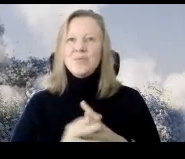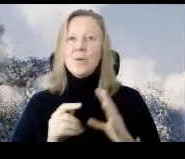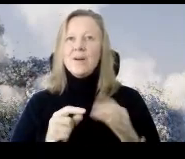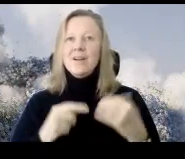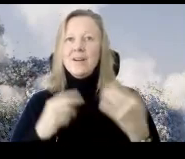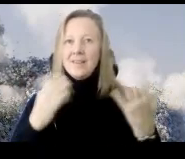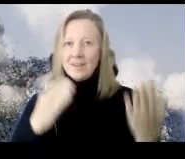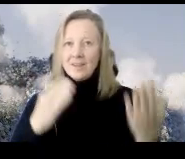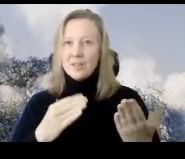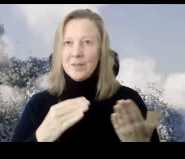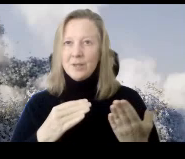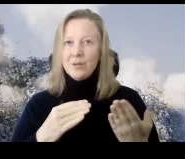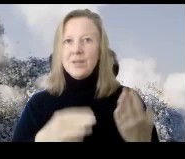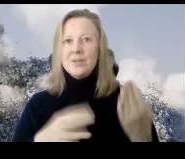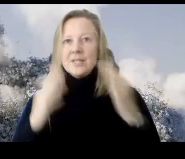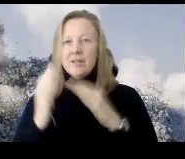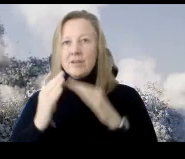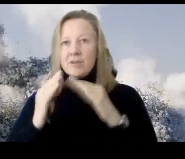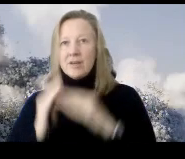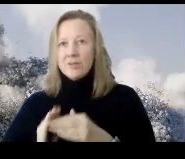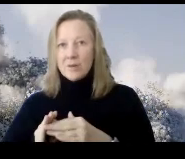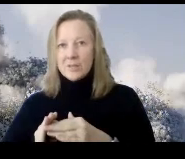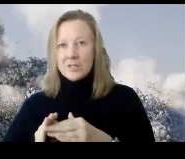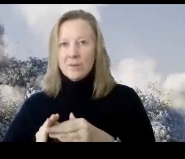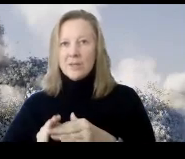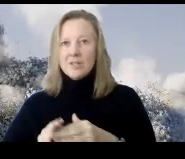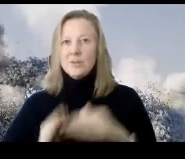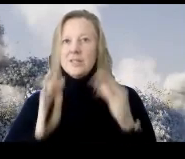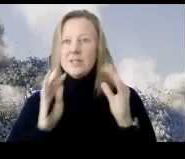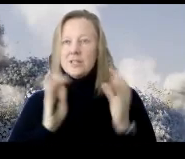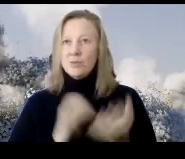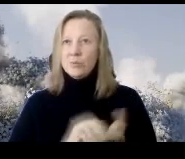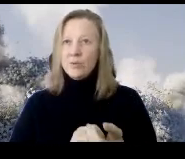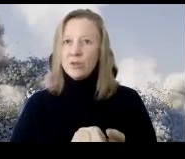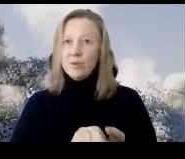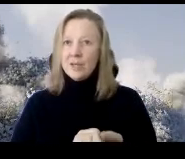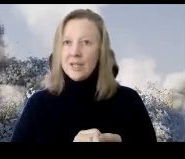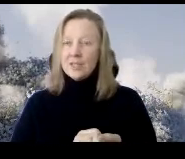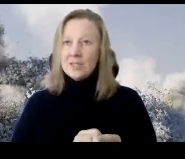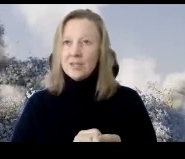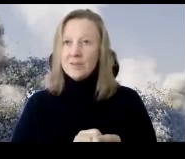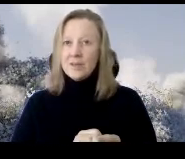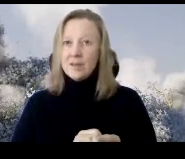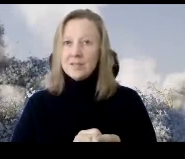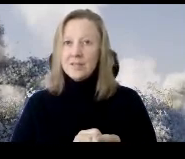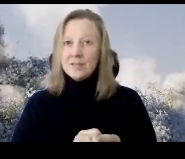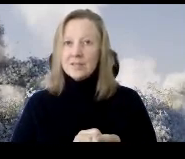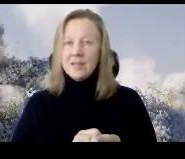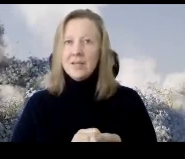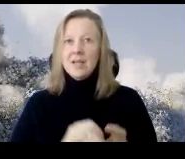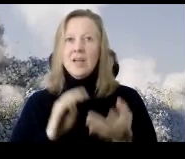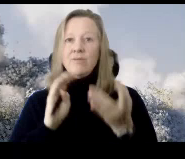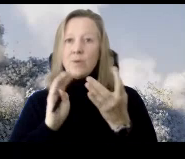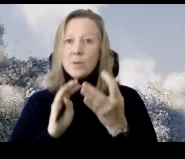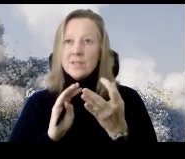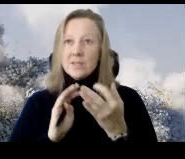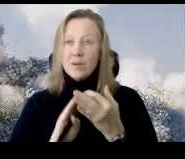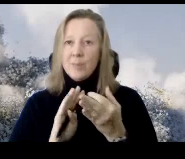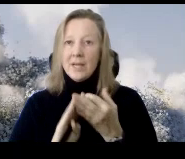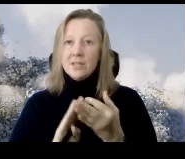this one's for the international medical graduates and the international pharmacy graduates. It's to improve your communication skills for the OSCEs.